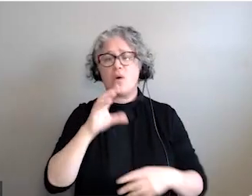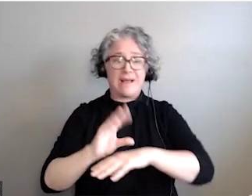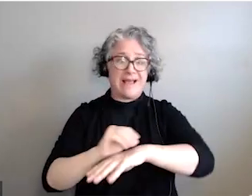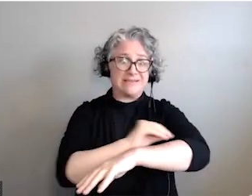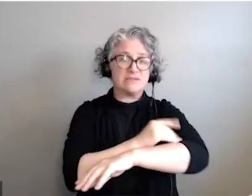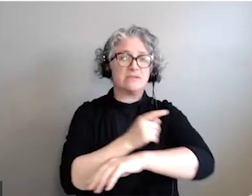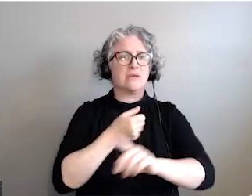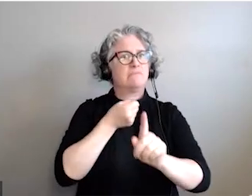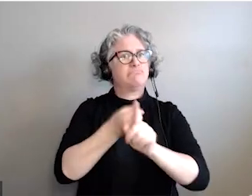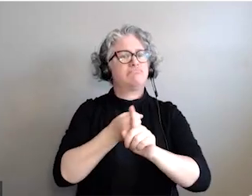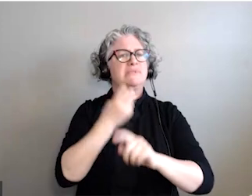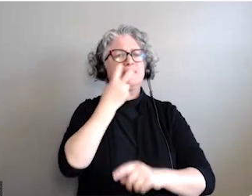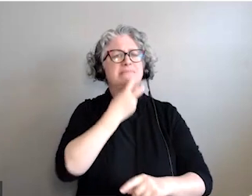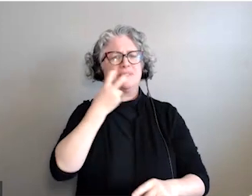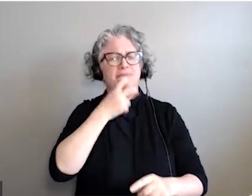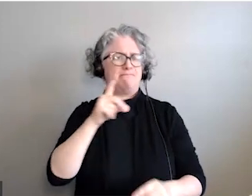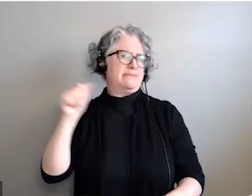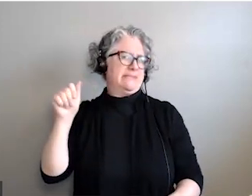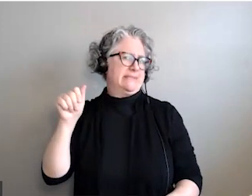slide.